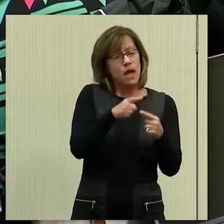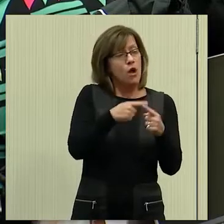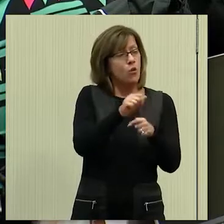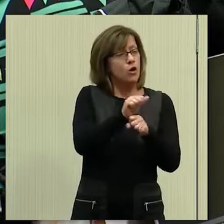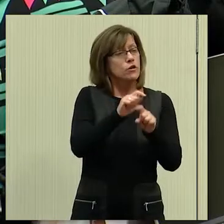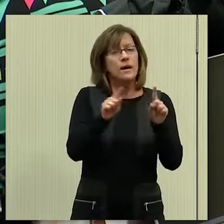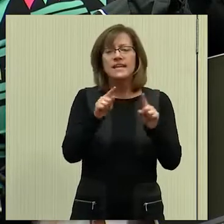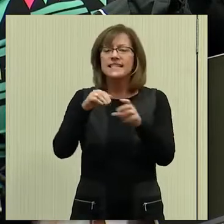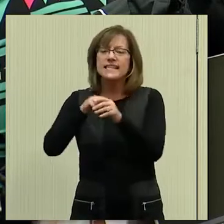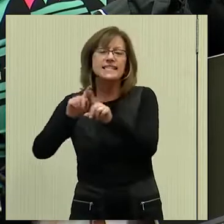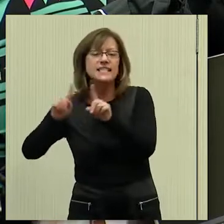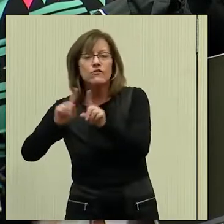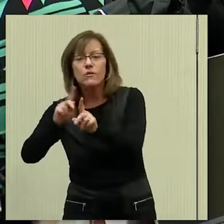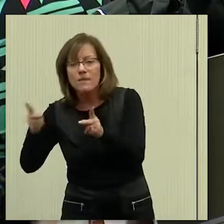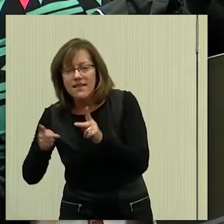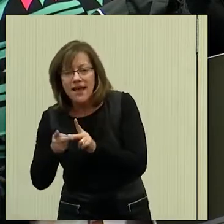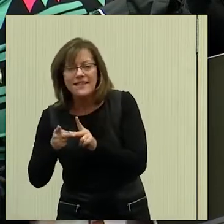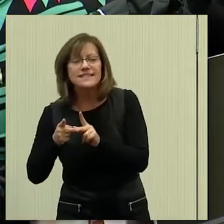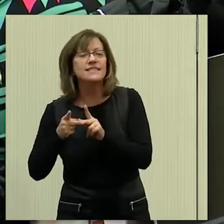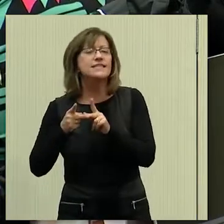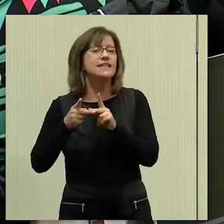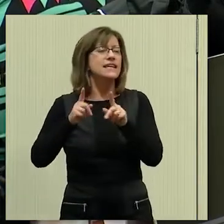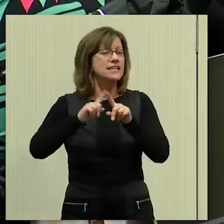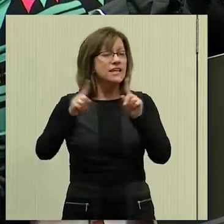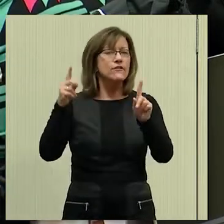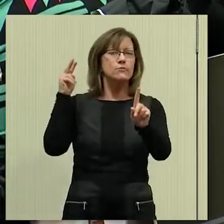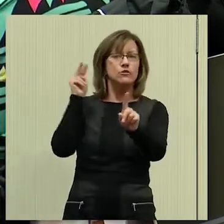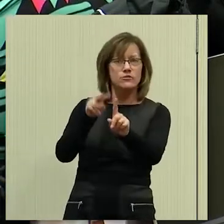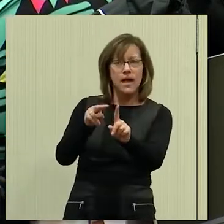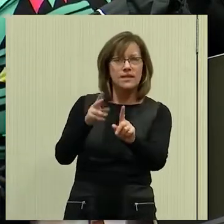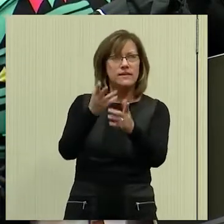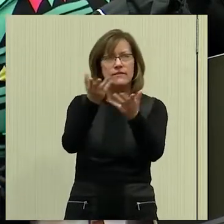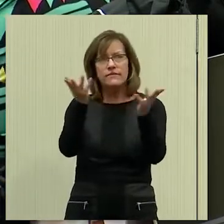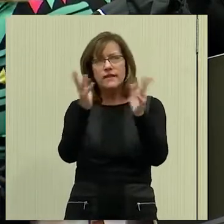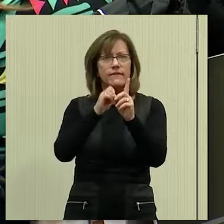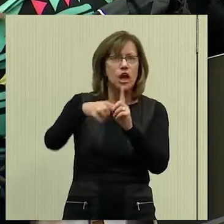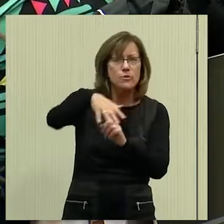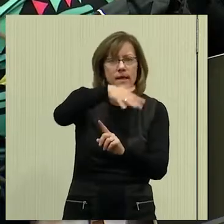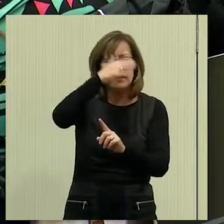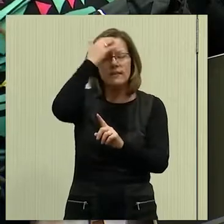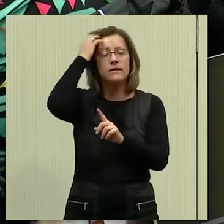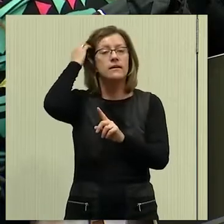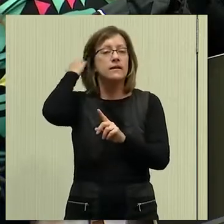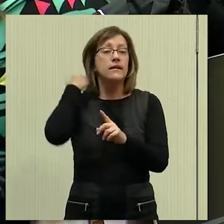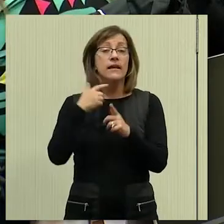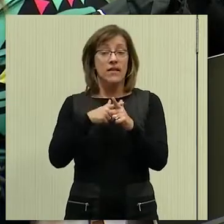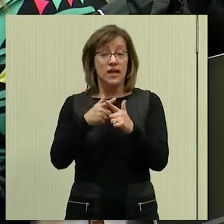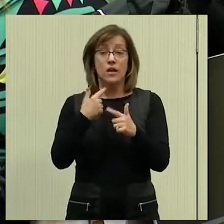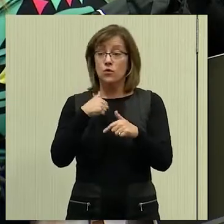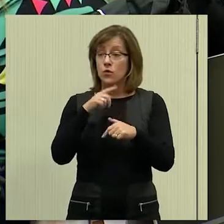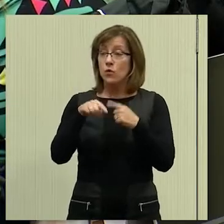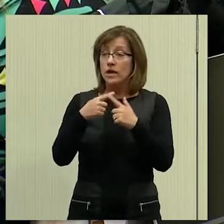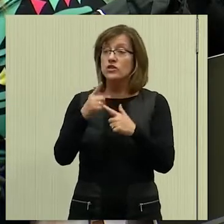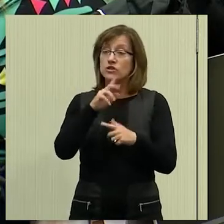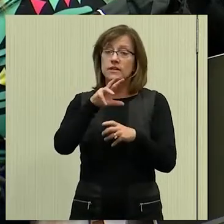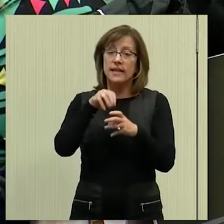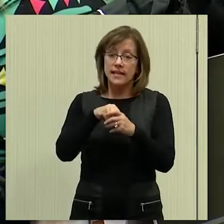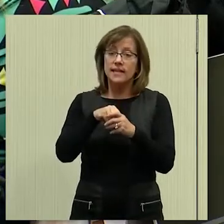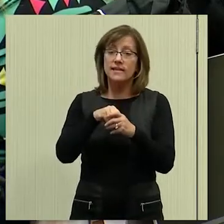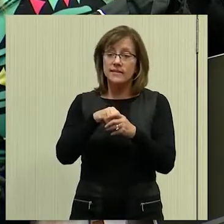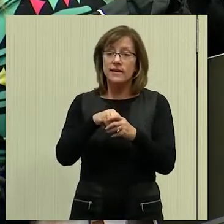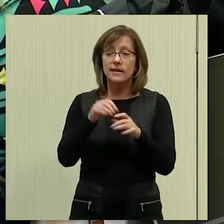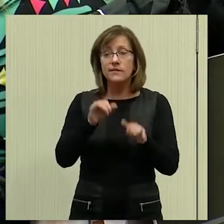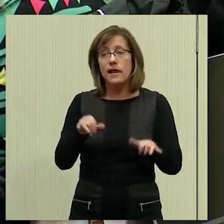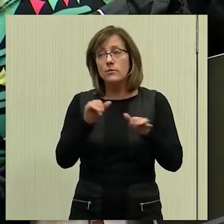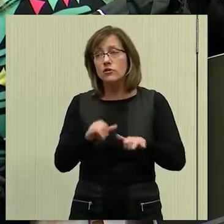in a different place or under a different like frame. And then also when you get in that rut of complaining with your teammates about,